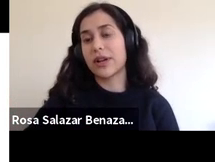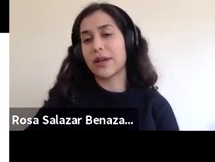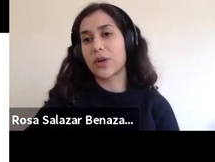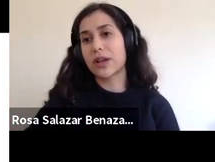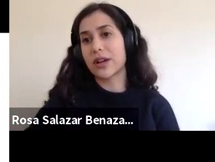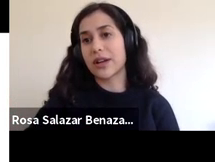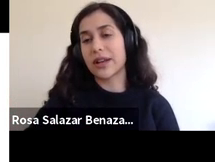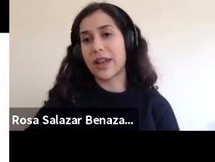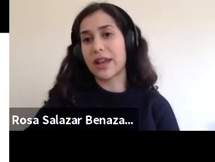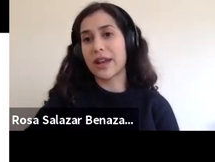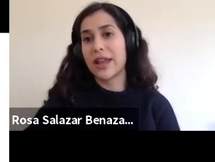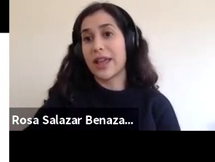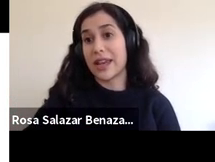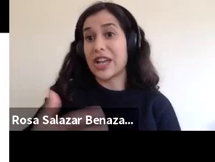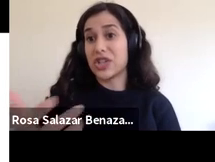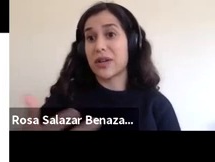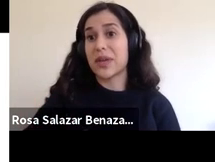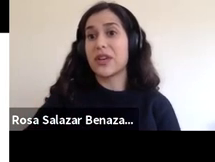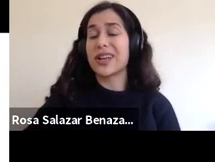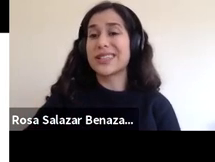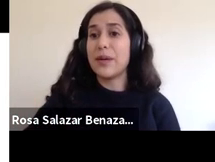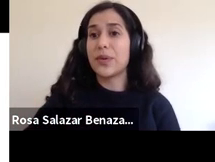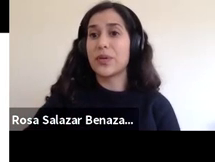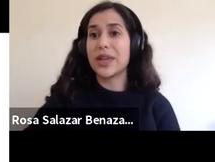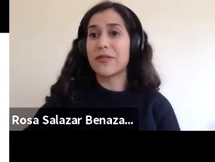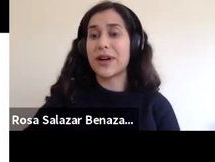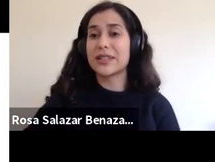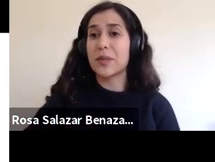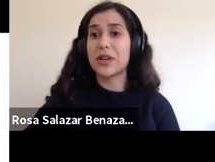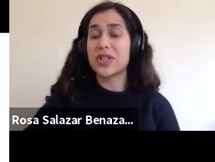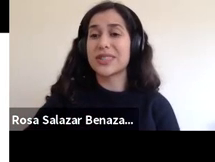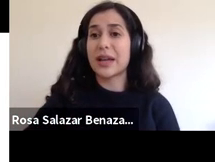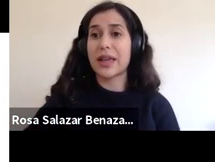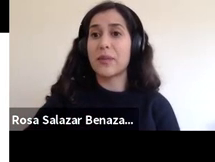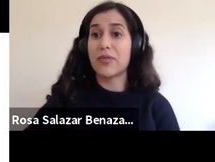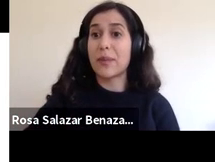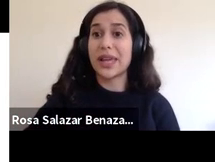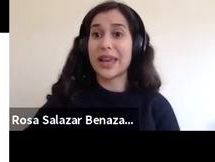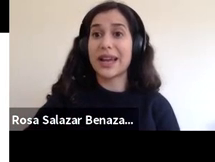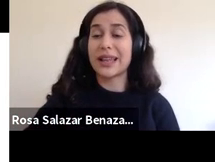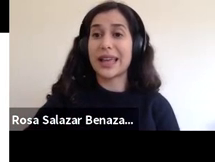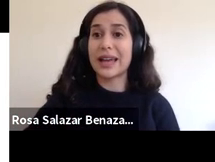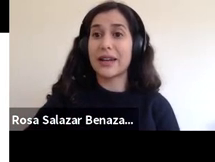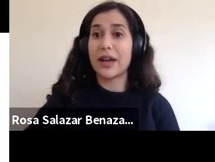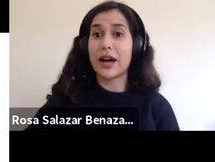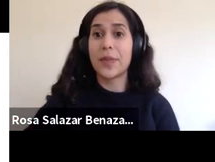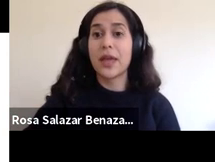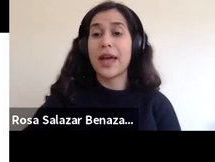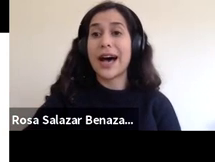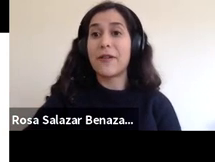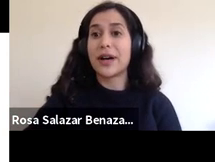we're currently working on, and in Nigeria being your example, we can find some innovations that can be replicated and